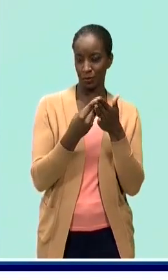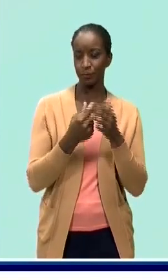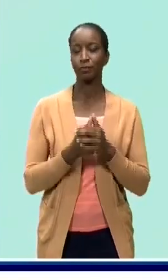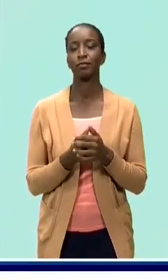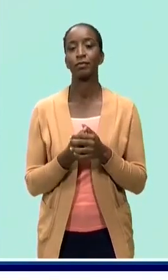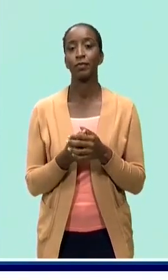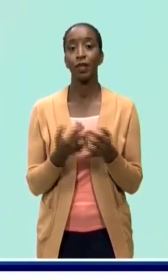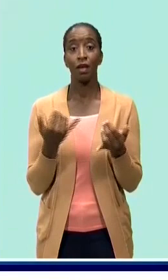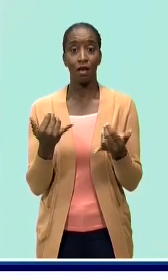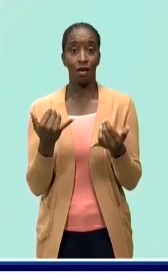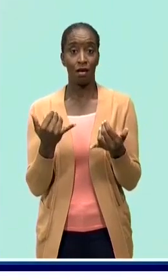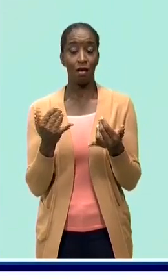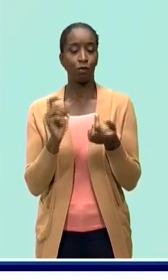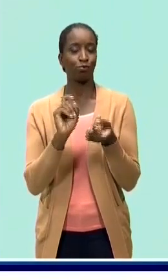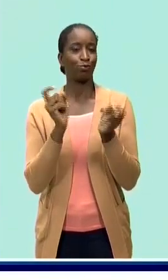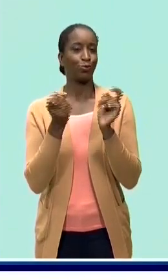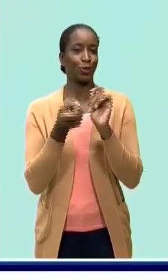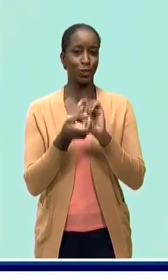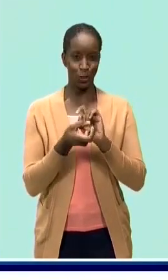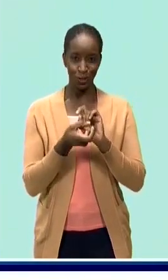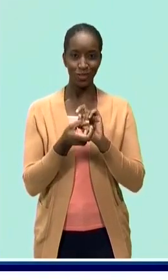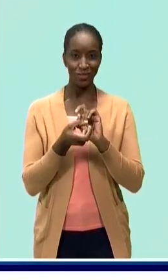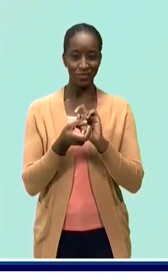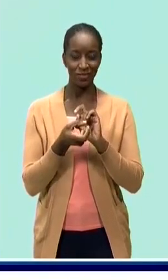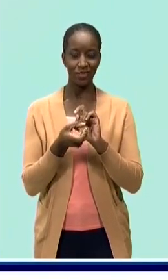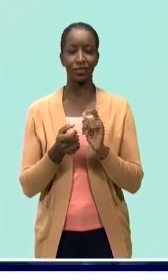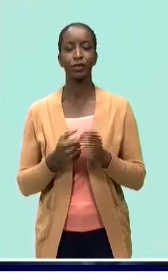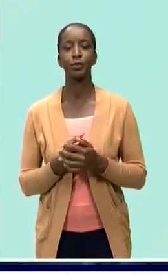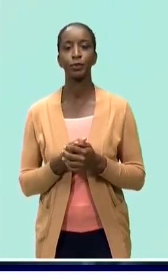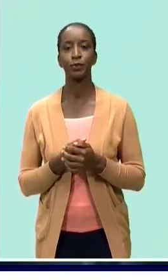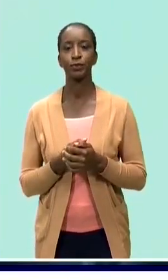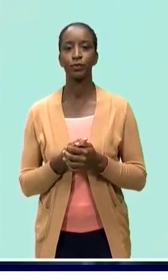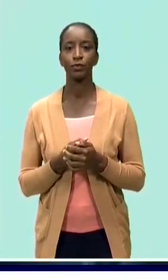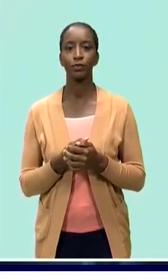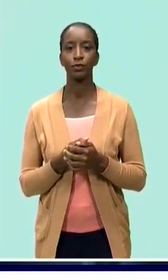in the process going to eliminate that surrender value.